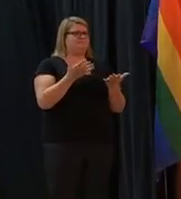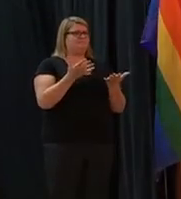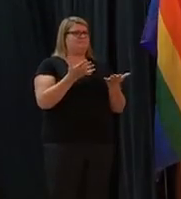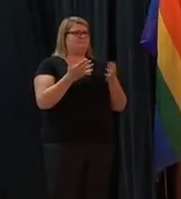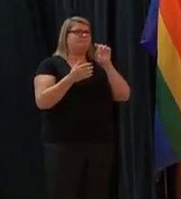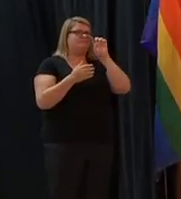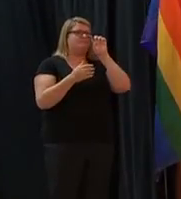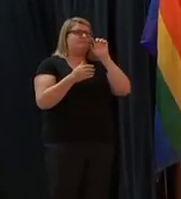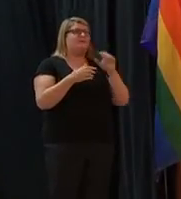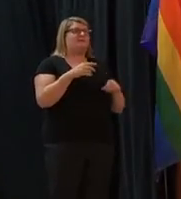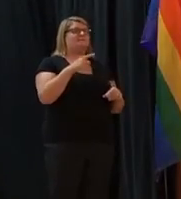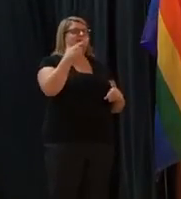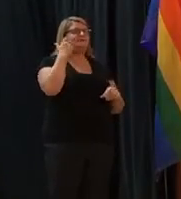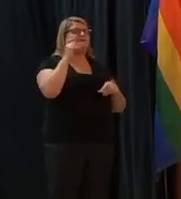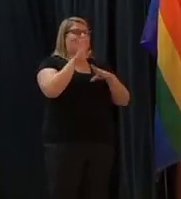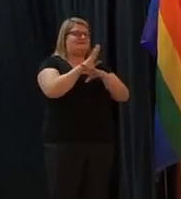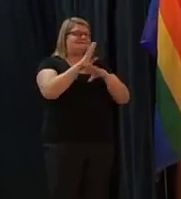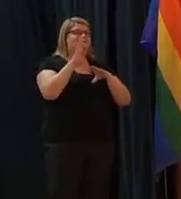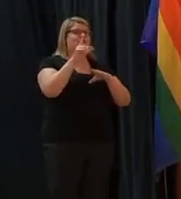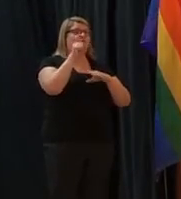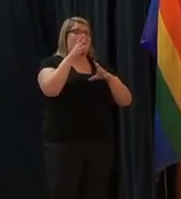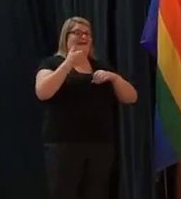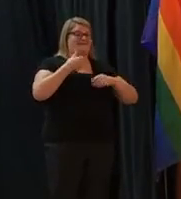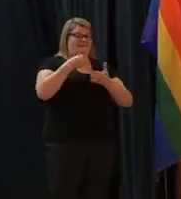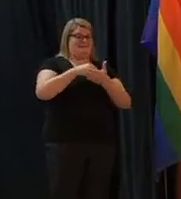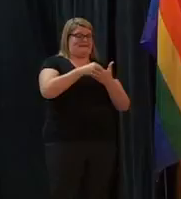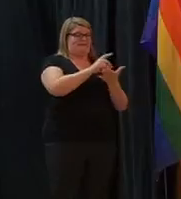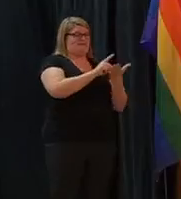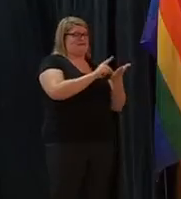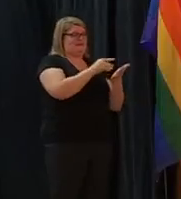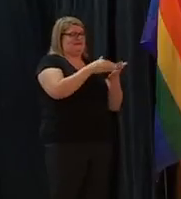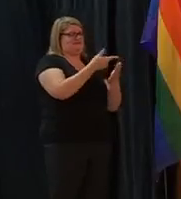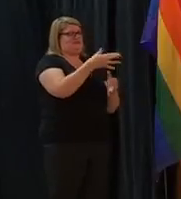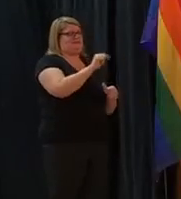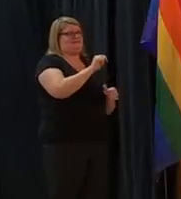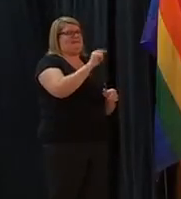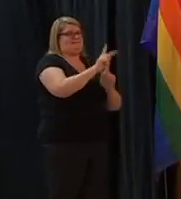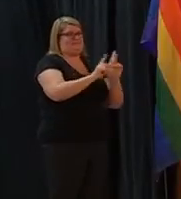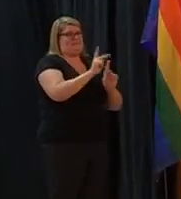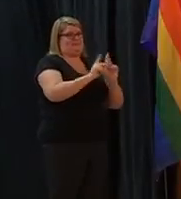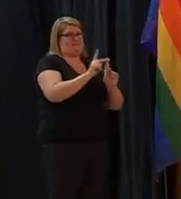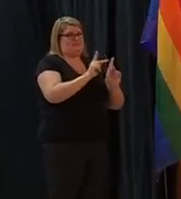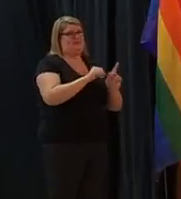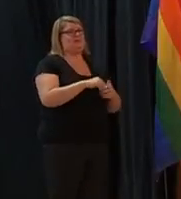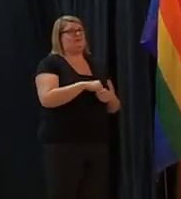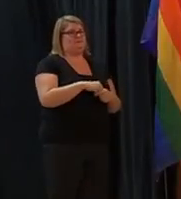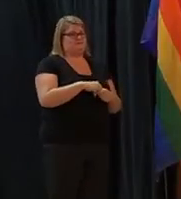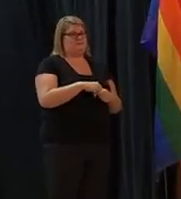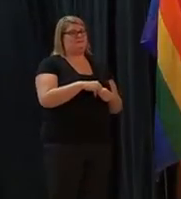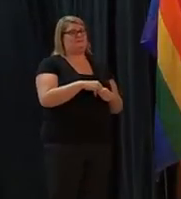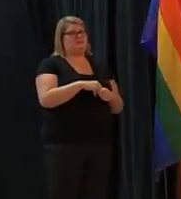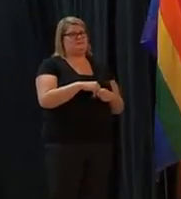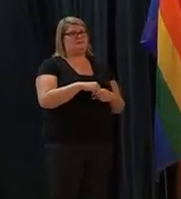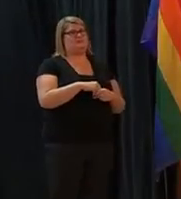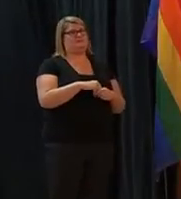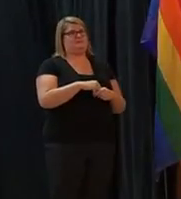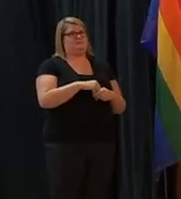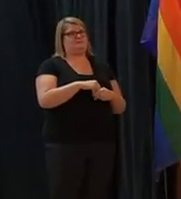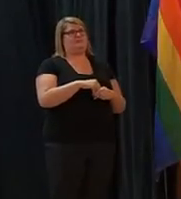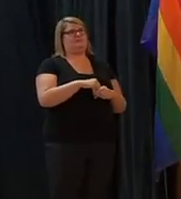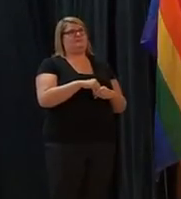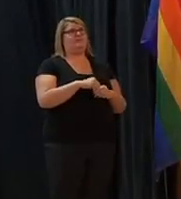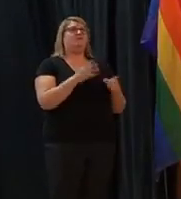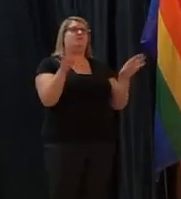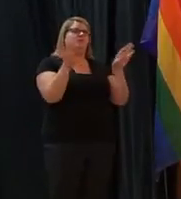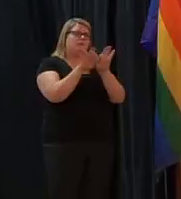beneficial for prof, the individual from his professional perspective, and also being told equality is good for